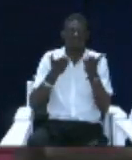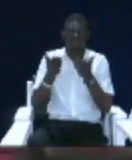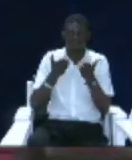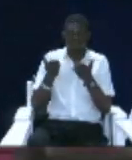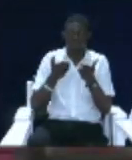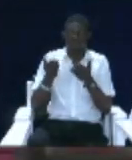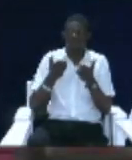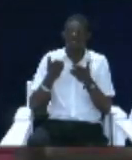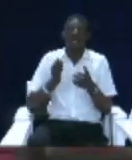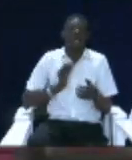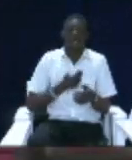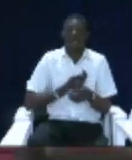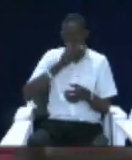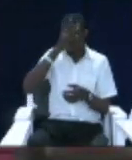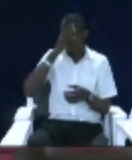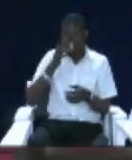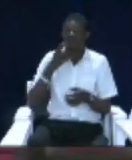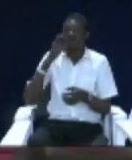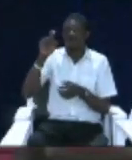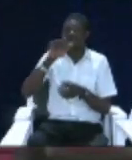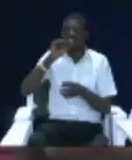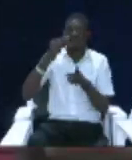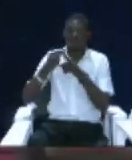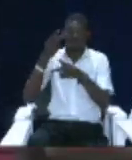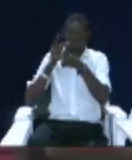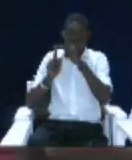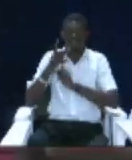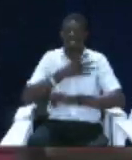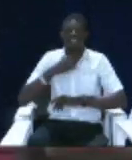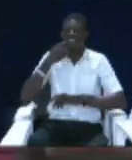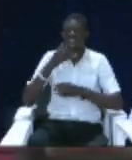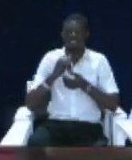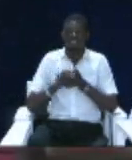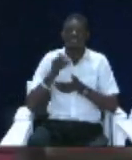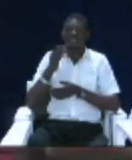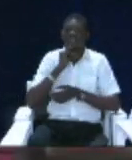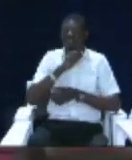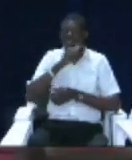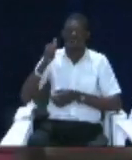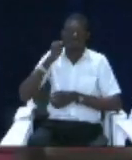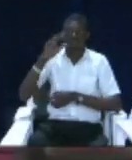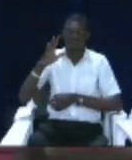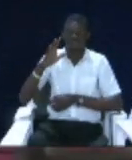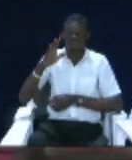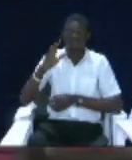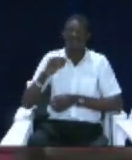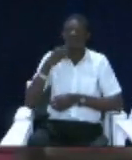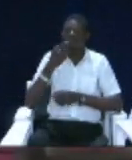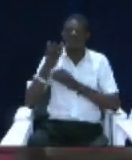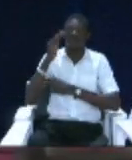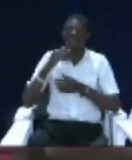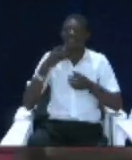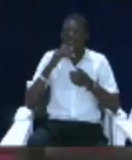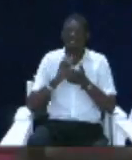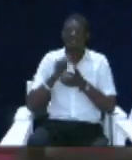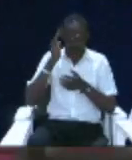service, our father and the Lord gave a word of prophecy. He said, there's a woman whom God has said he